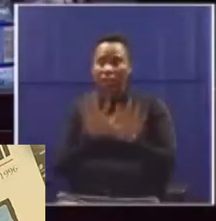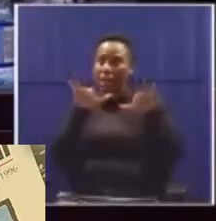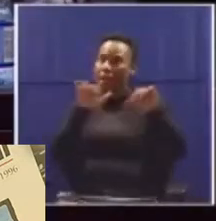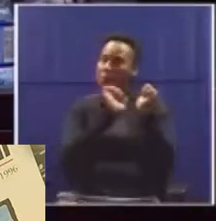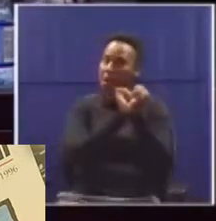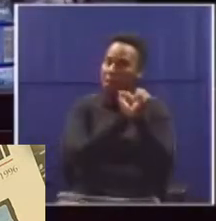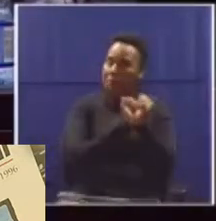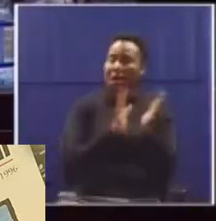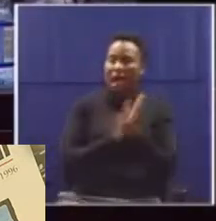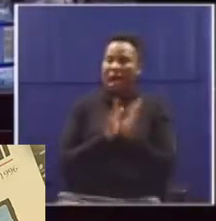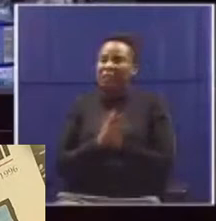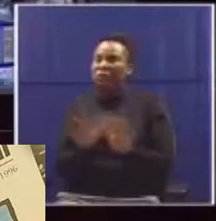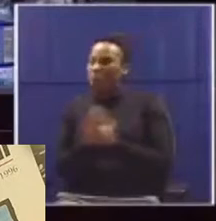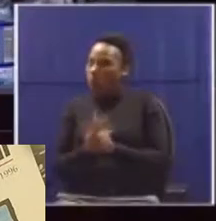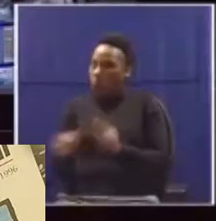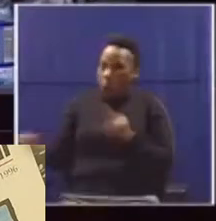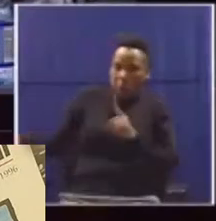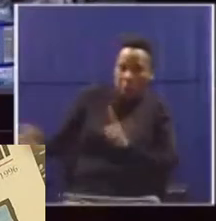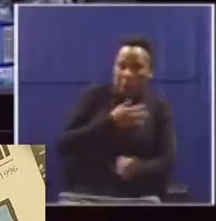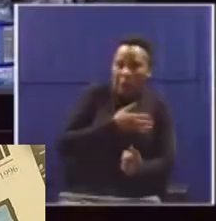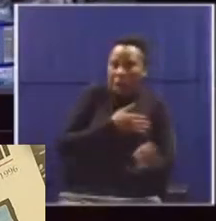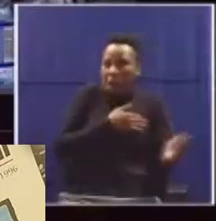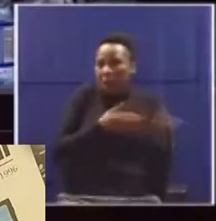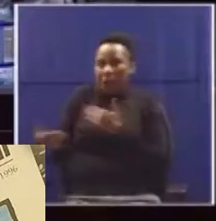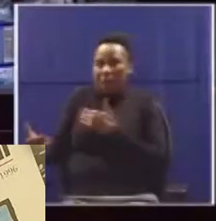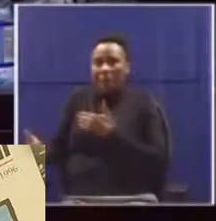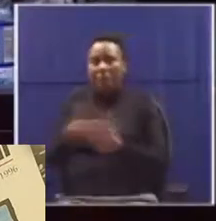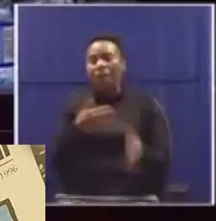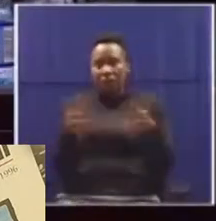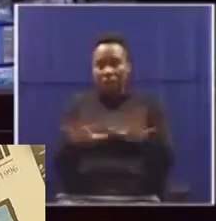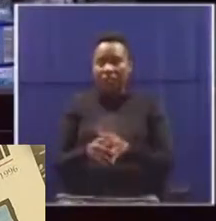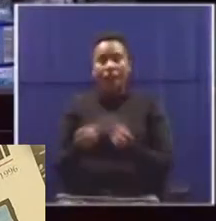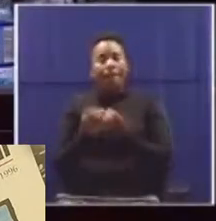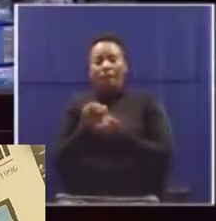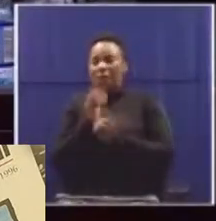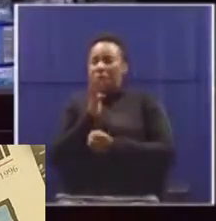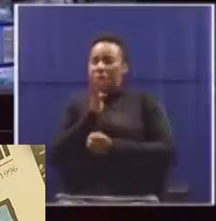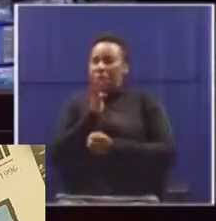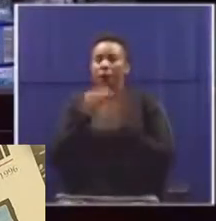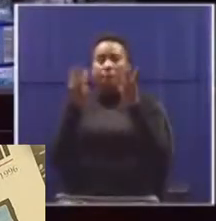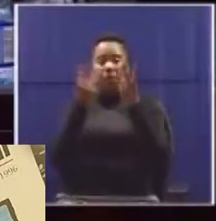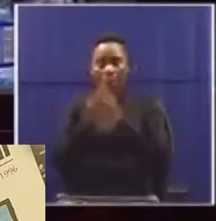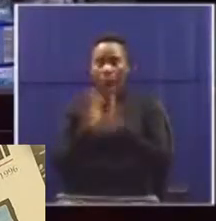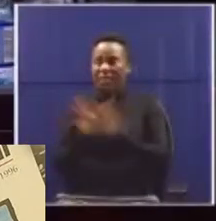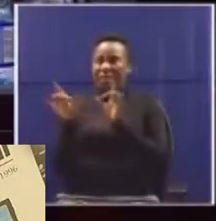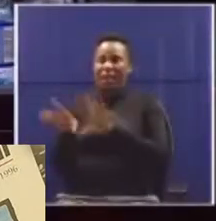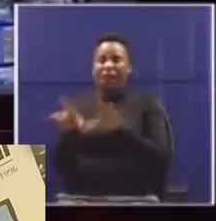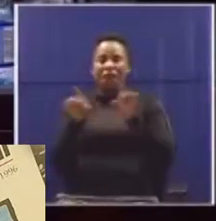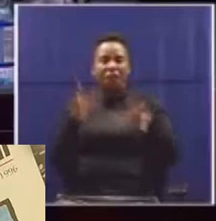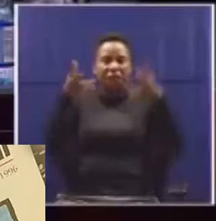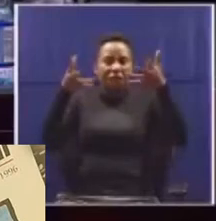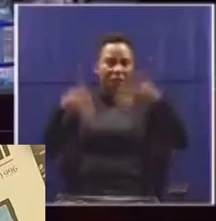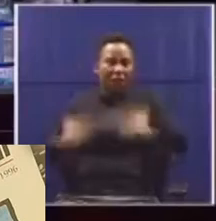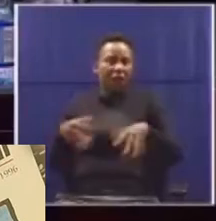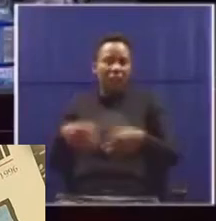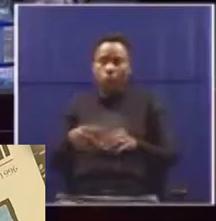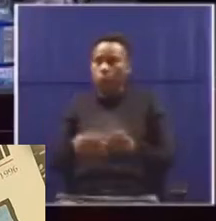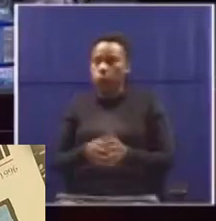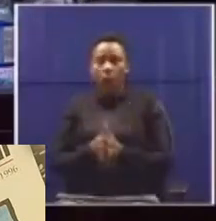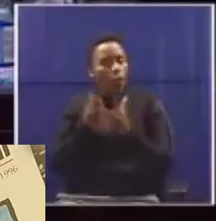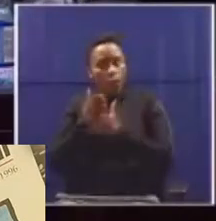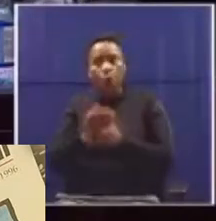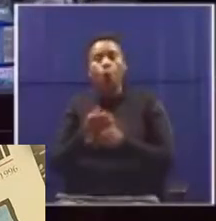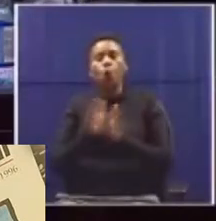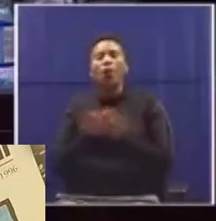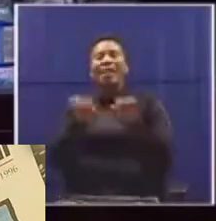and tortured millions of our people suffered immense poverty and deprivation through the